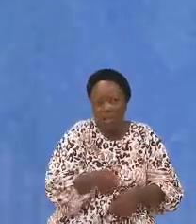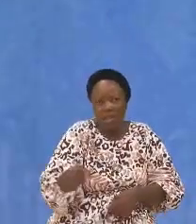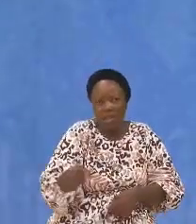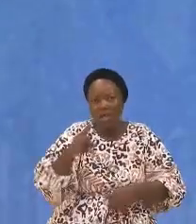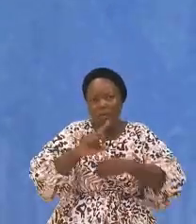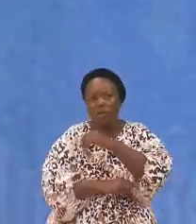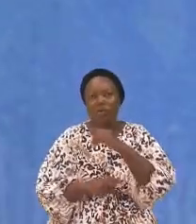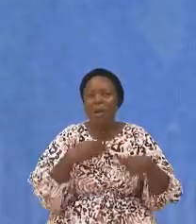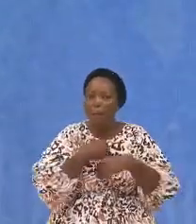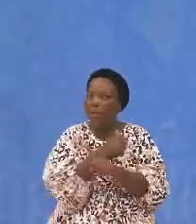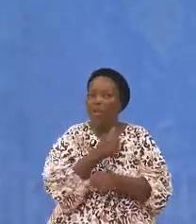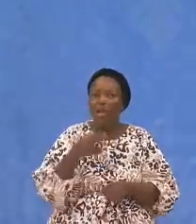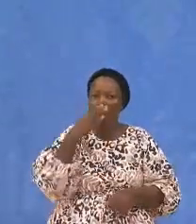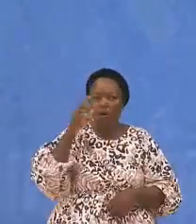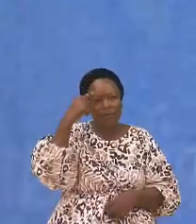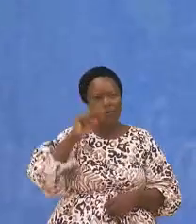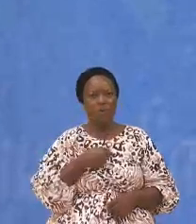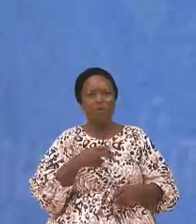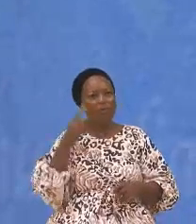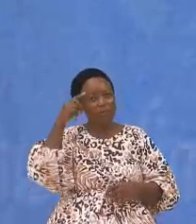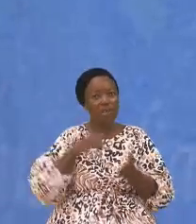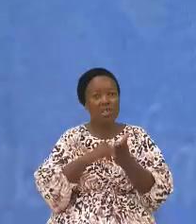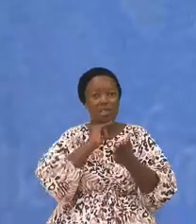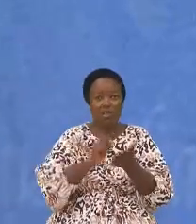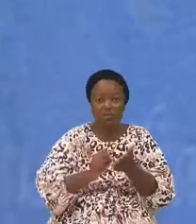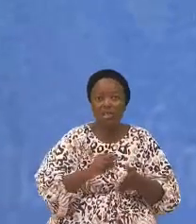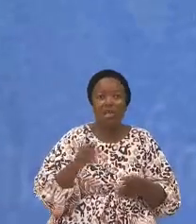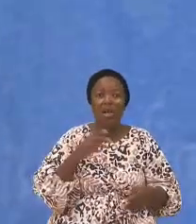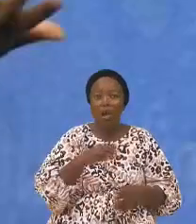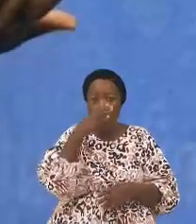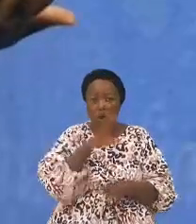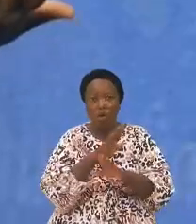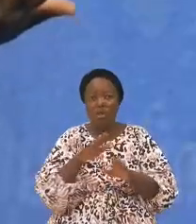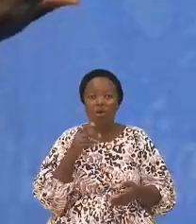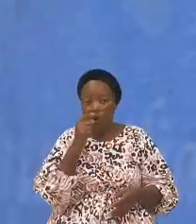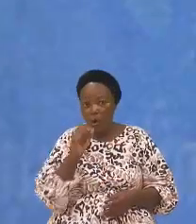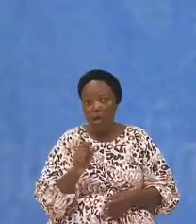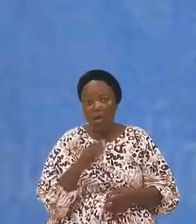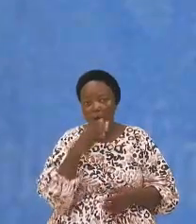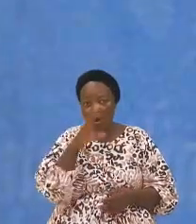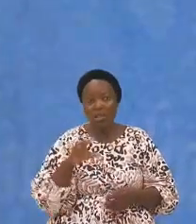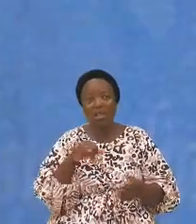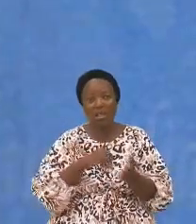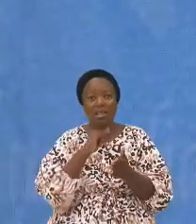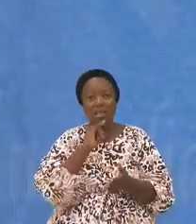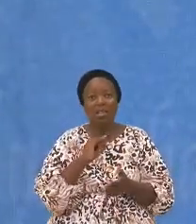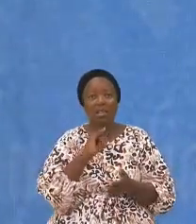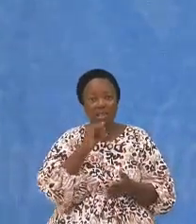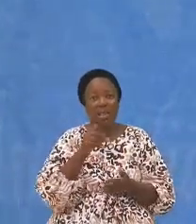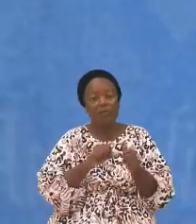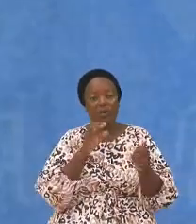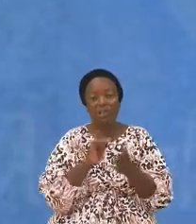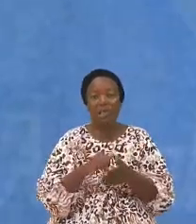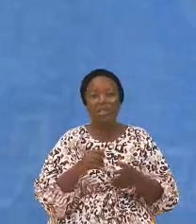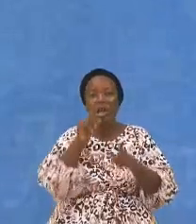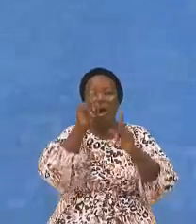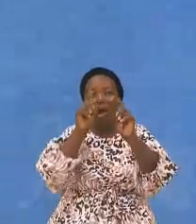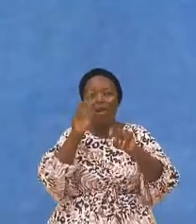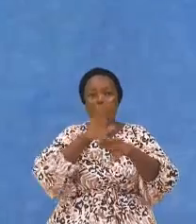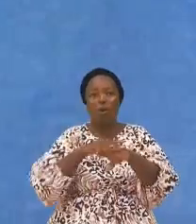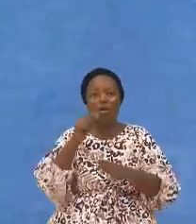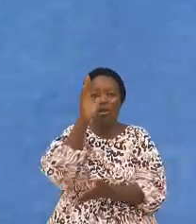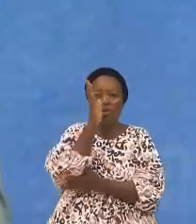their punishment. Made a curse for us. For it is written, cursed is